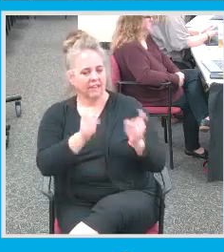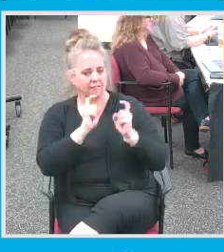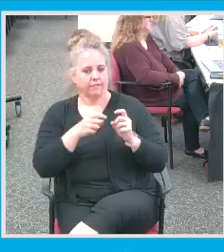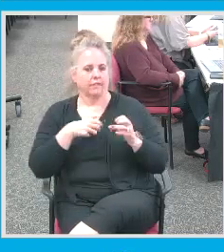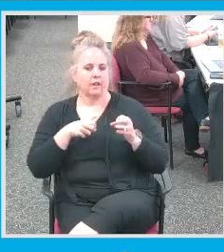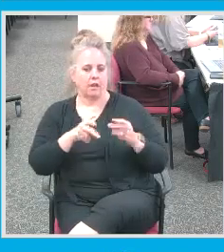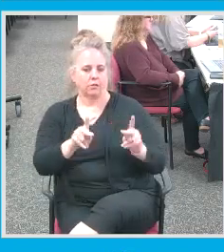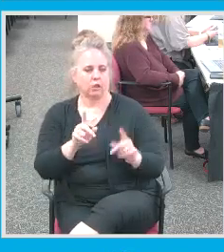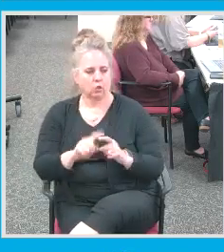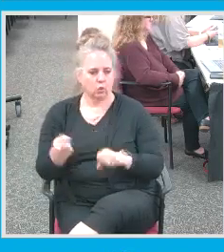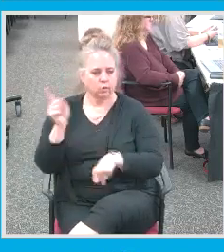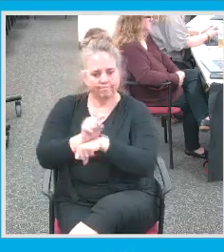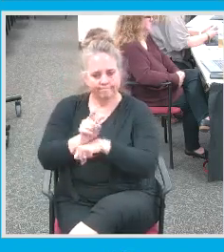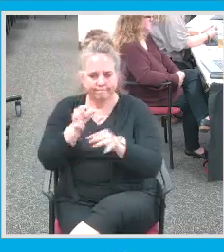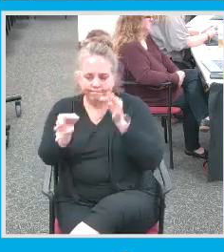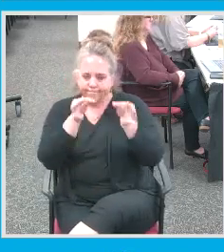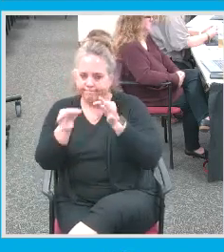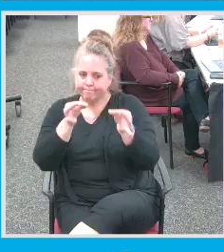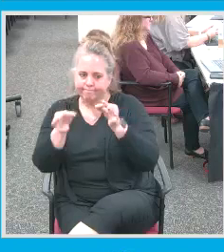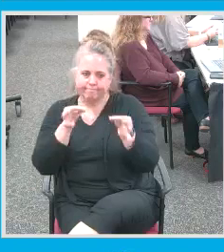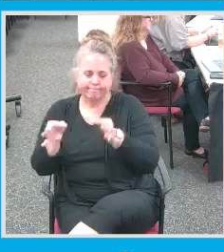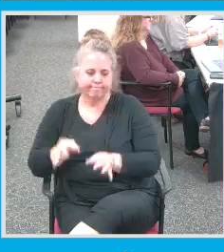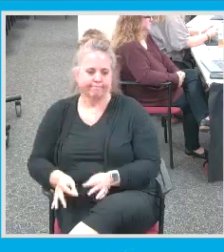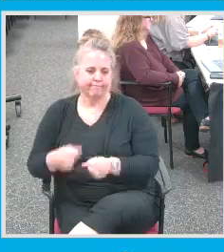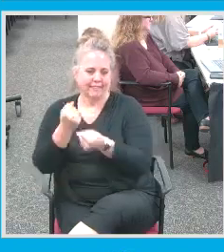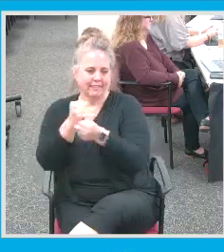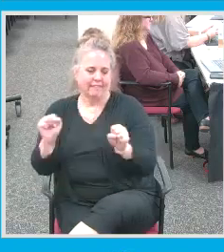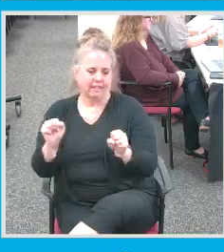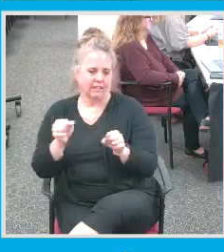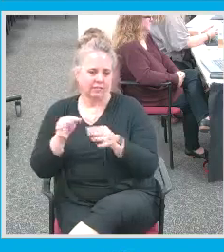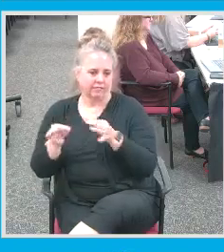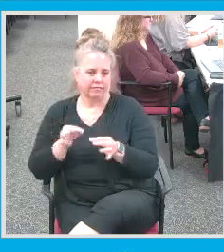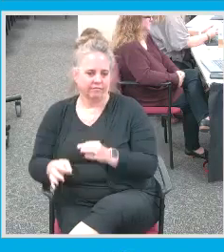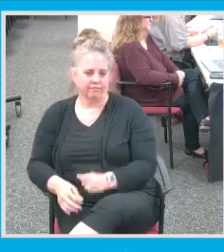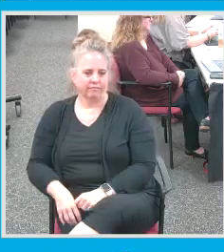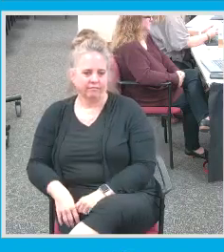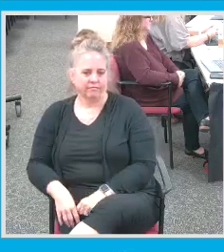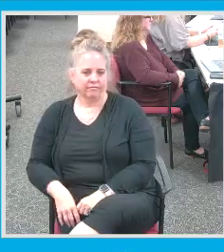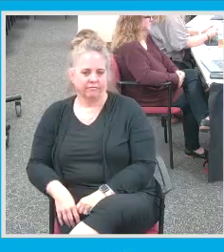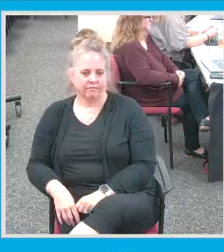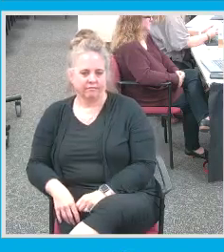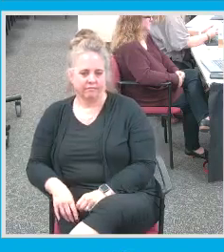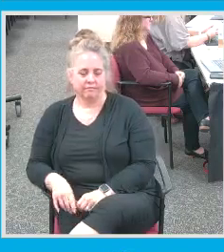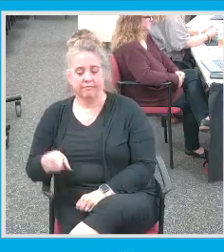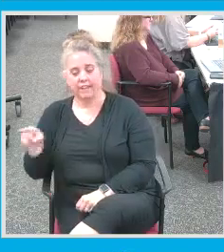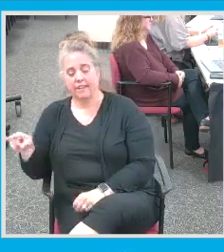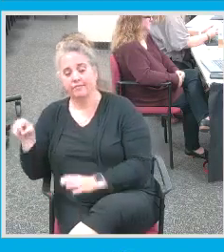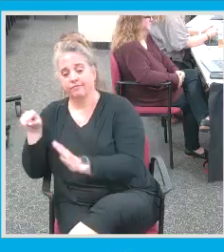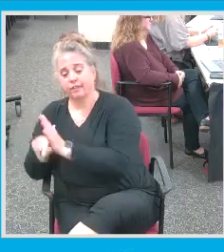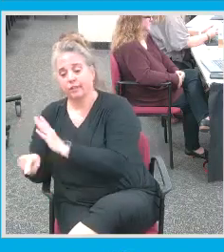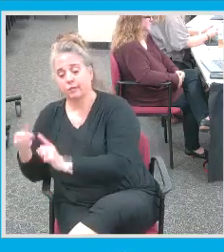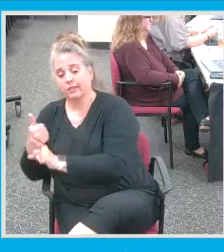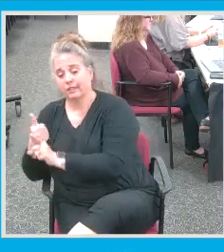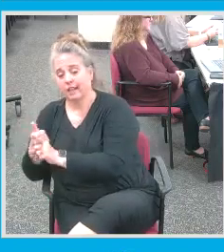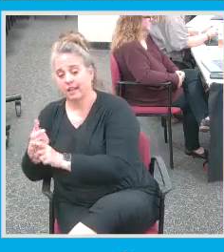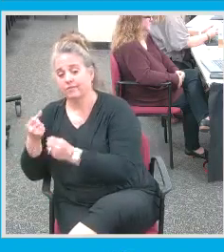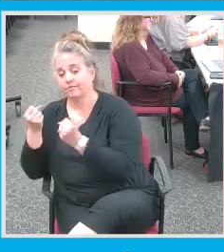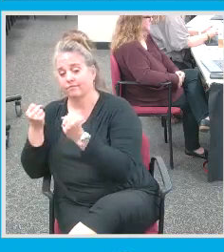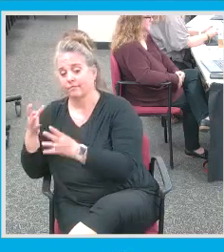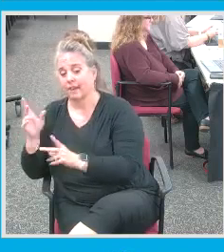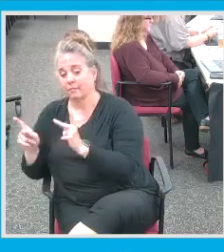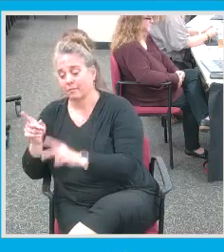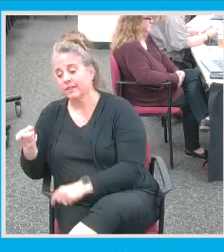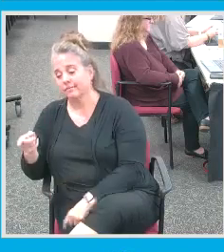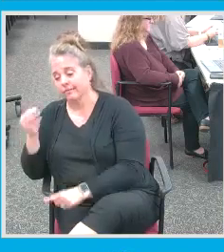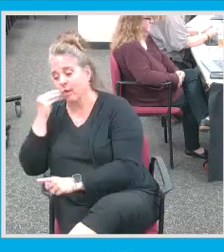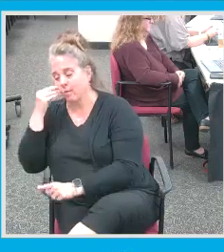many firearm owners as possible. Because unfortunately, suicide for many is something that happens in other people's households. And I know that some of you